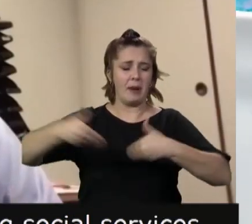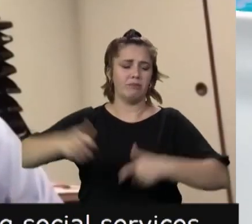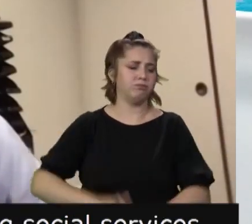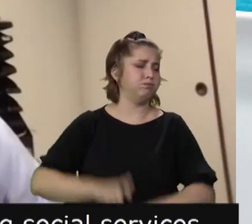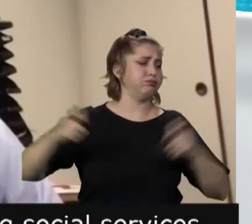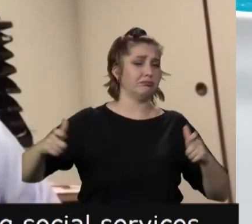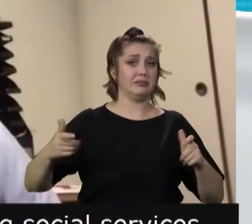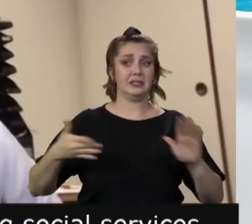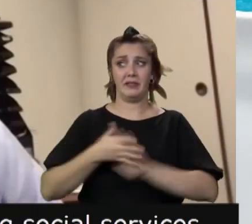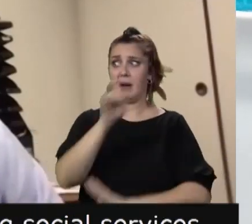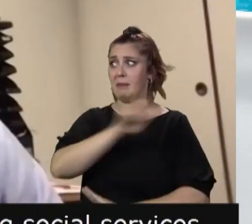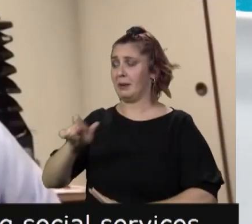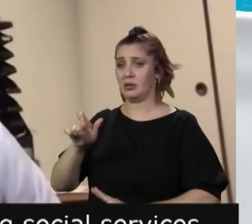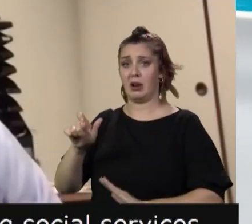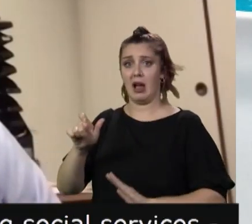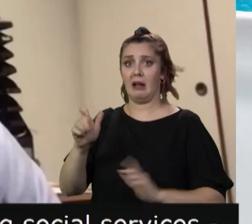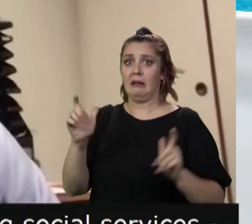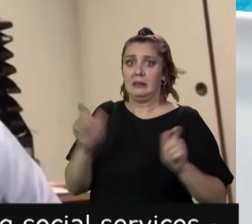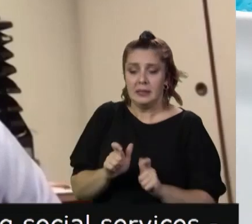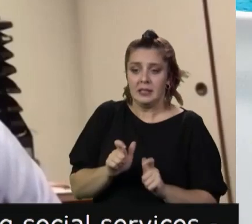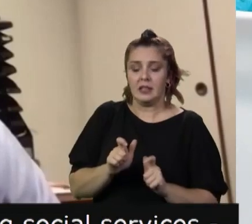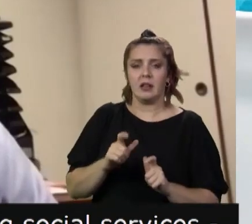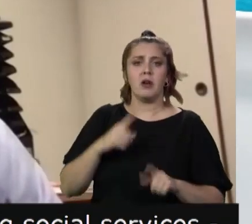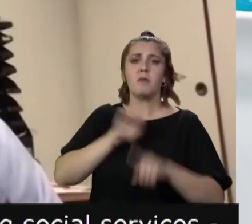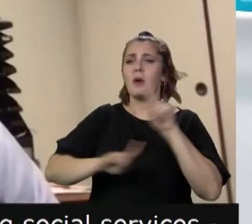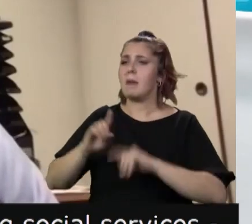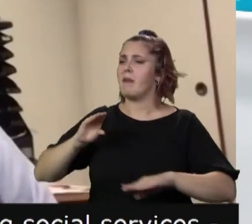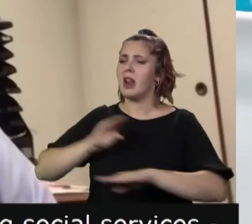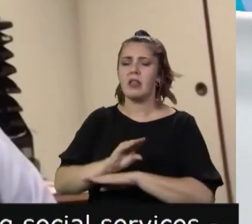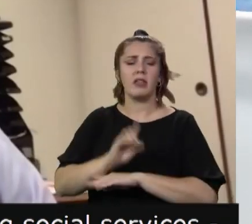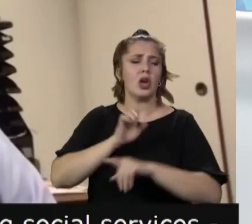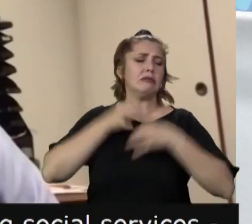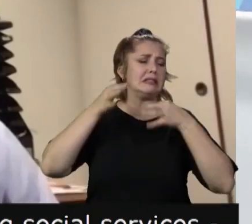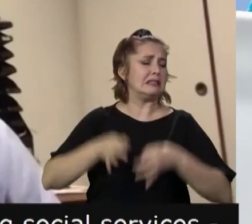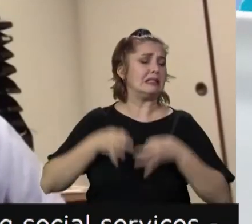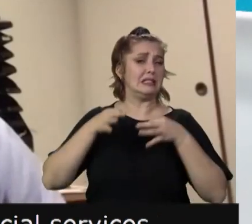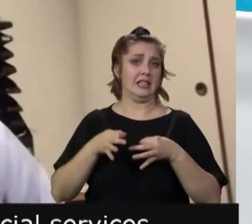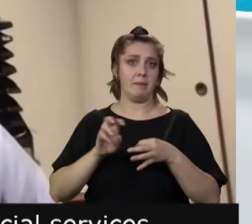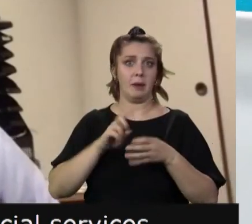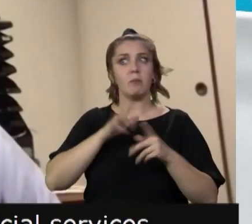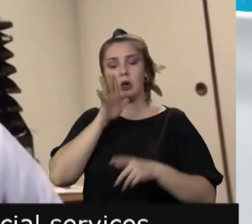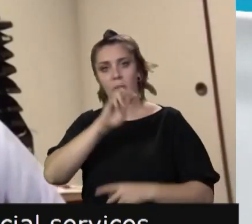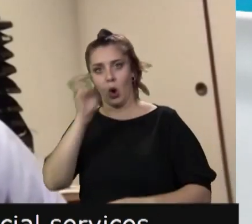the demand for social services. There's been a scarce